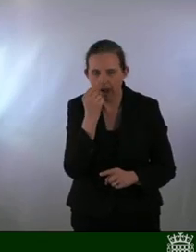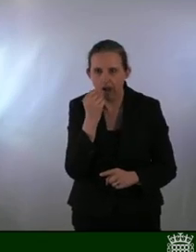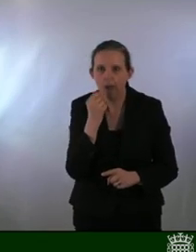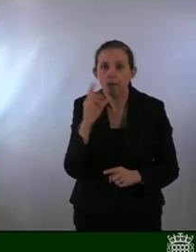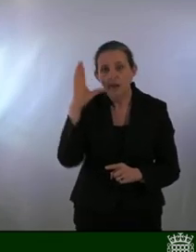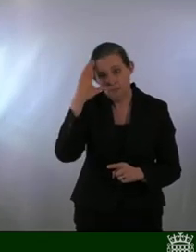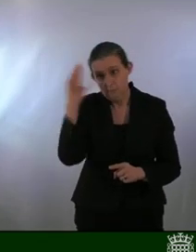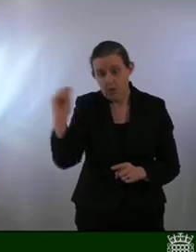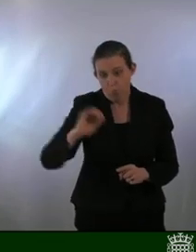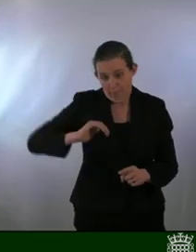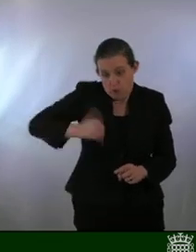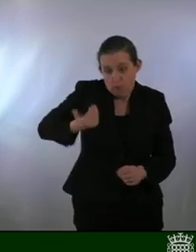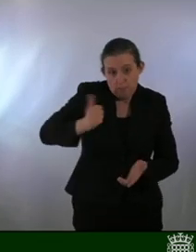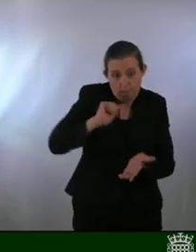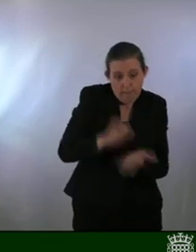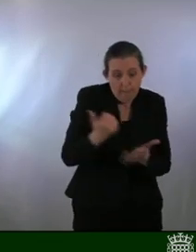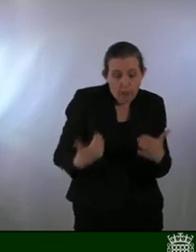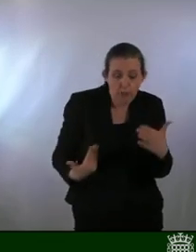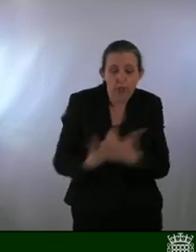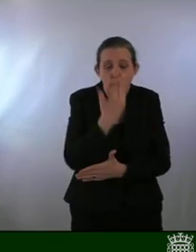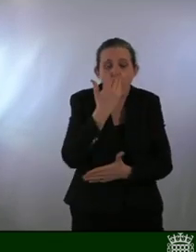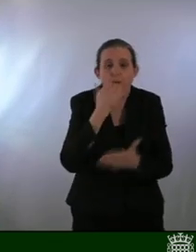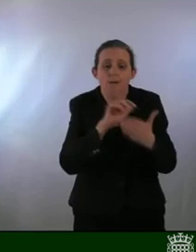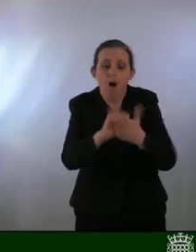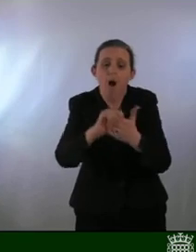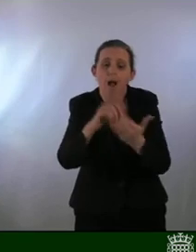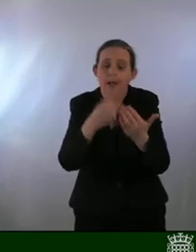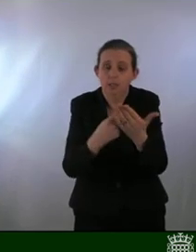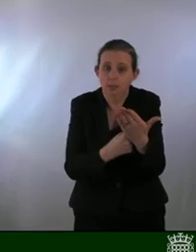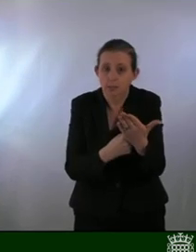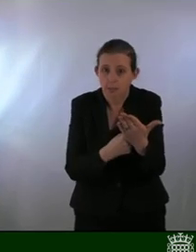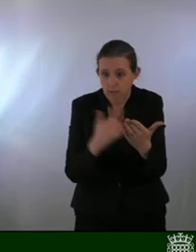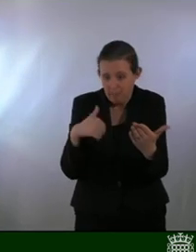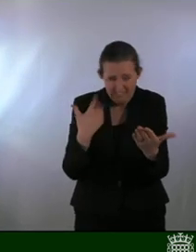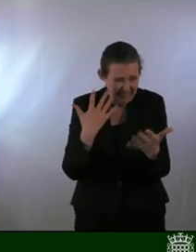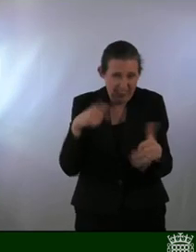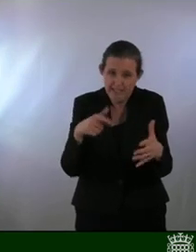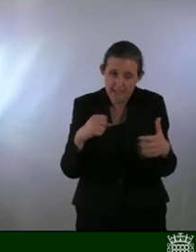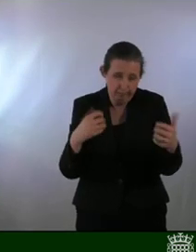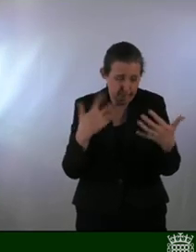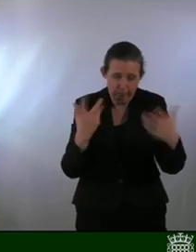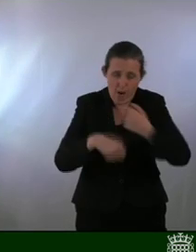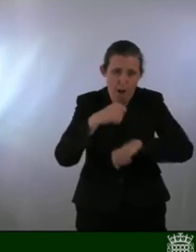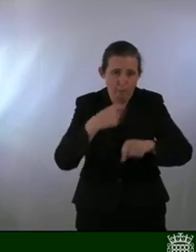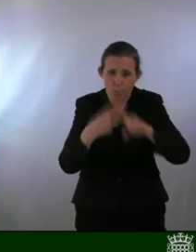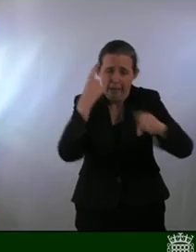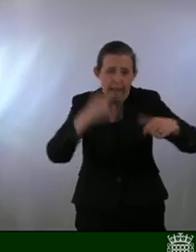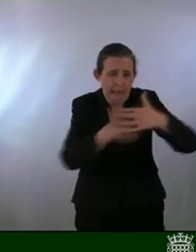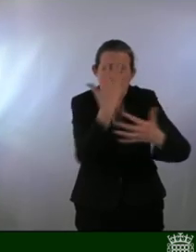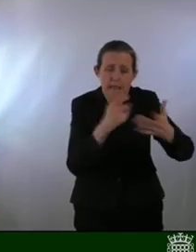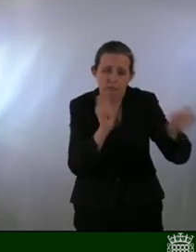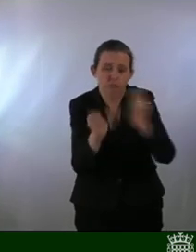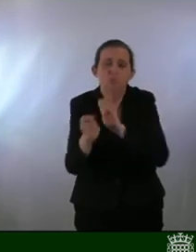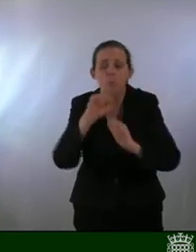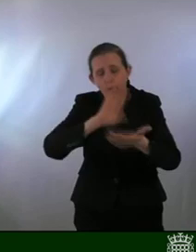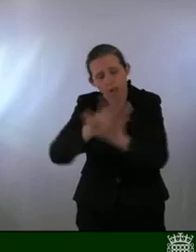we have just published new guidance that we've been working on, and this is a very rapidly evolving situation, so we will translate it as